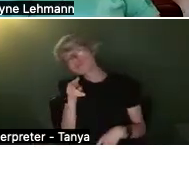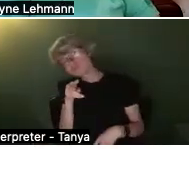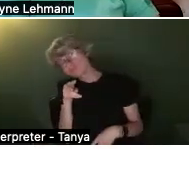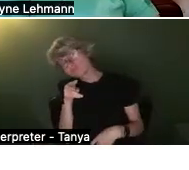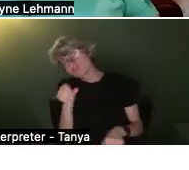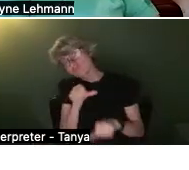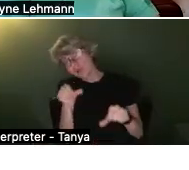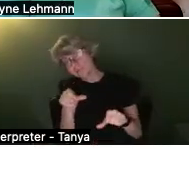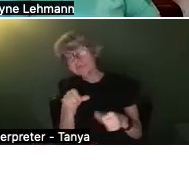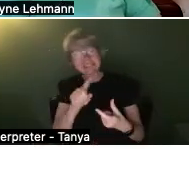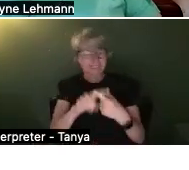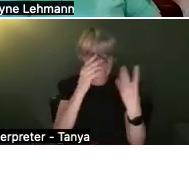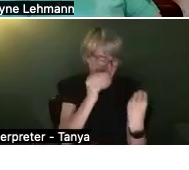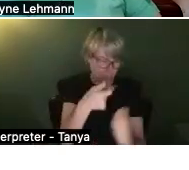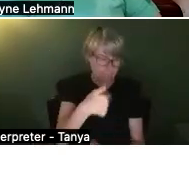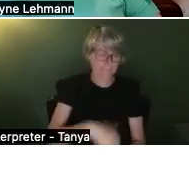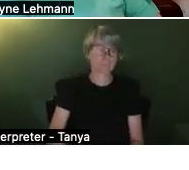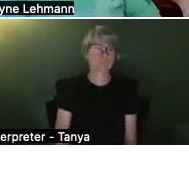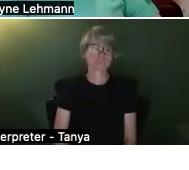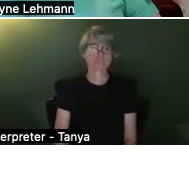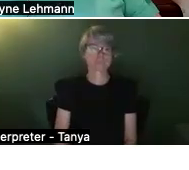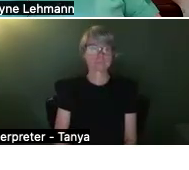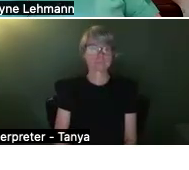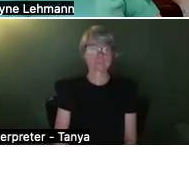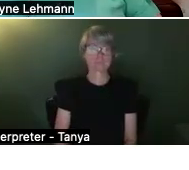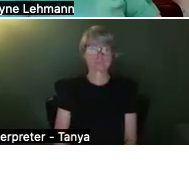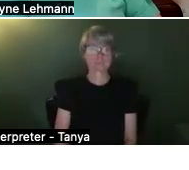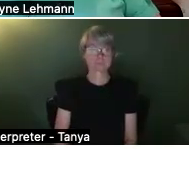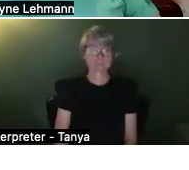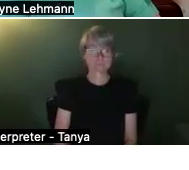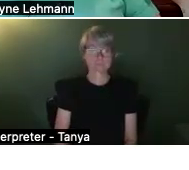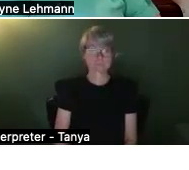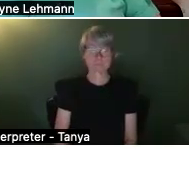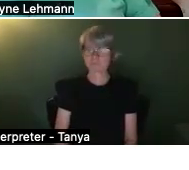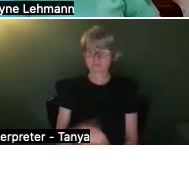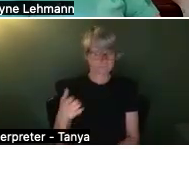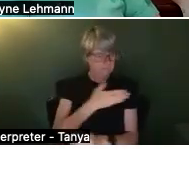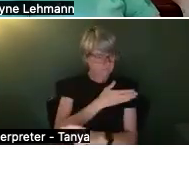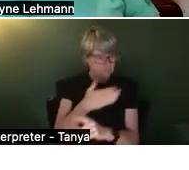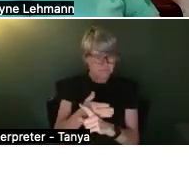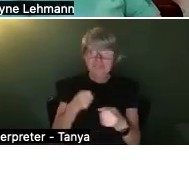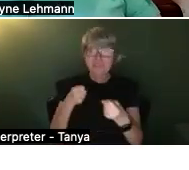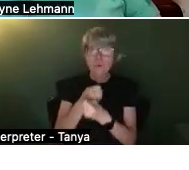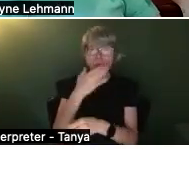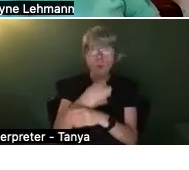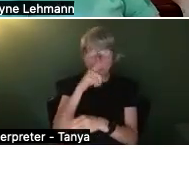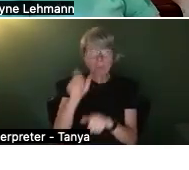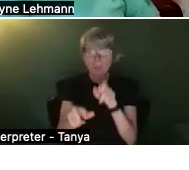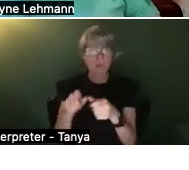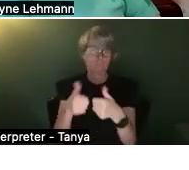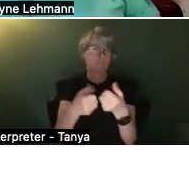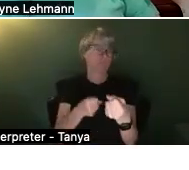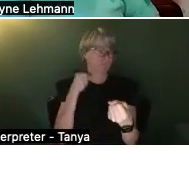she could still sleep. The support workers had been marvellous in being able to support